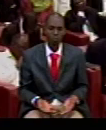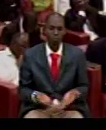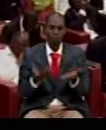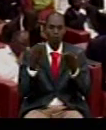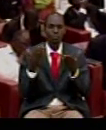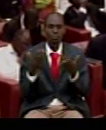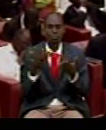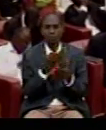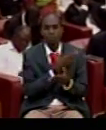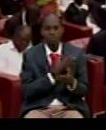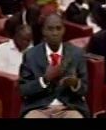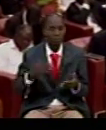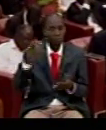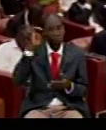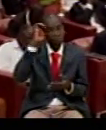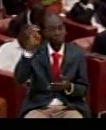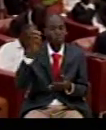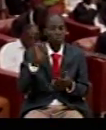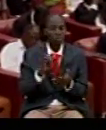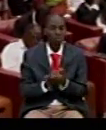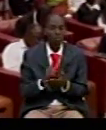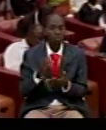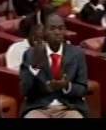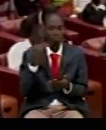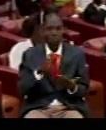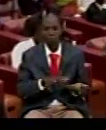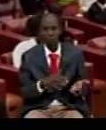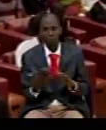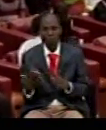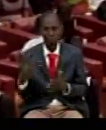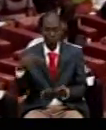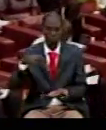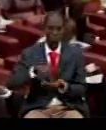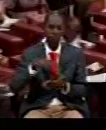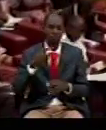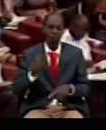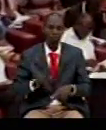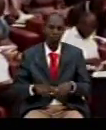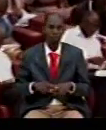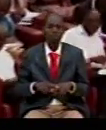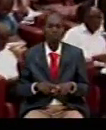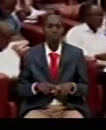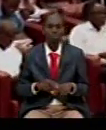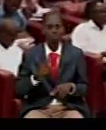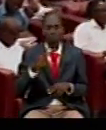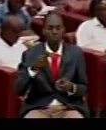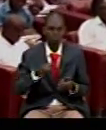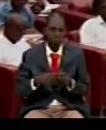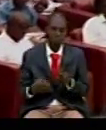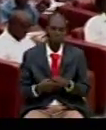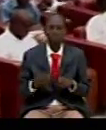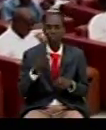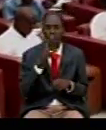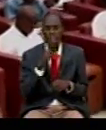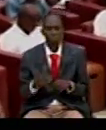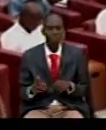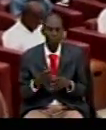Arise. And he that was dead sat up. Your problems are